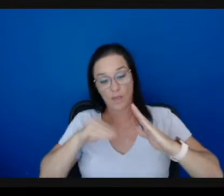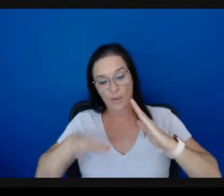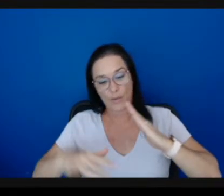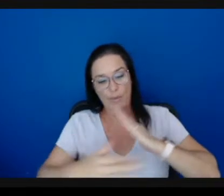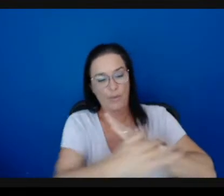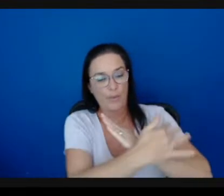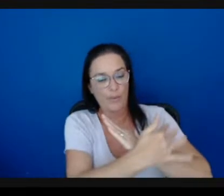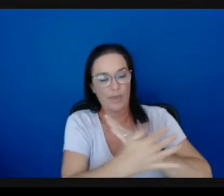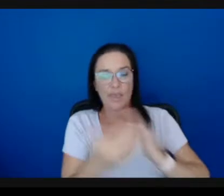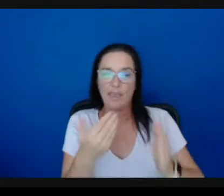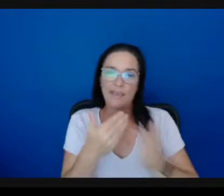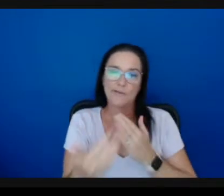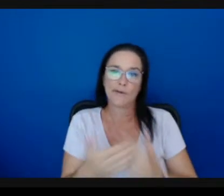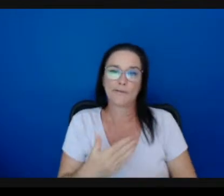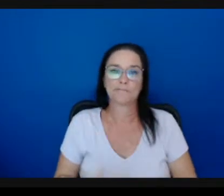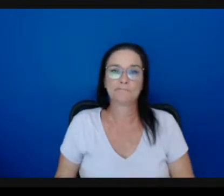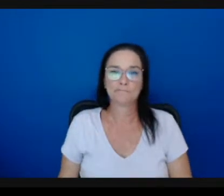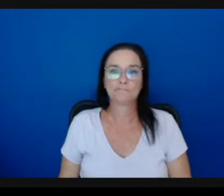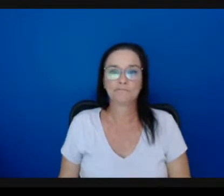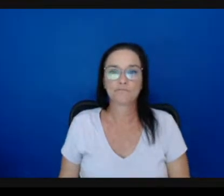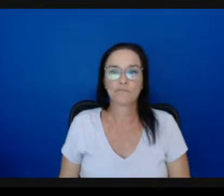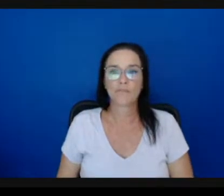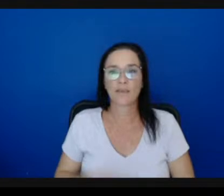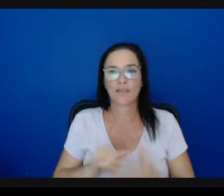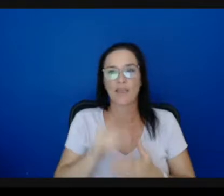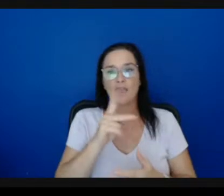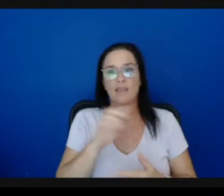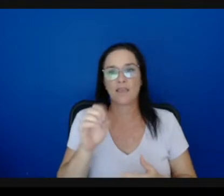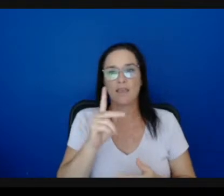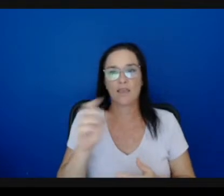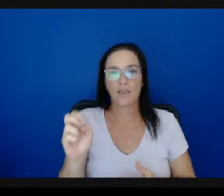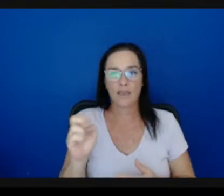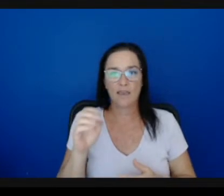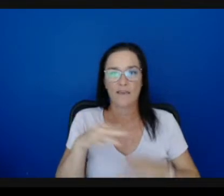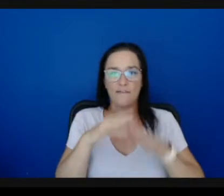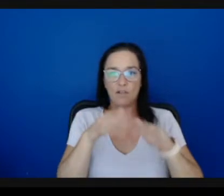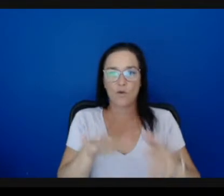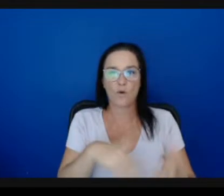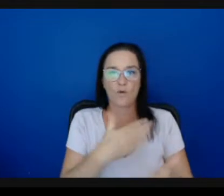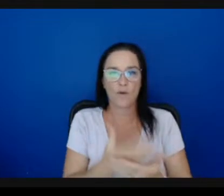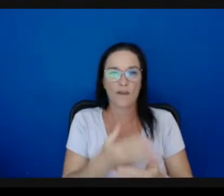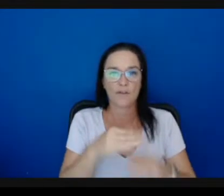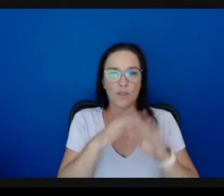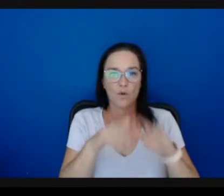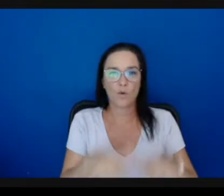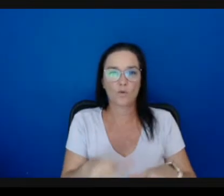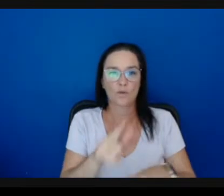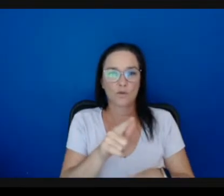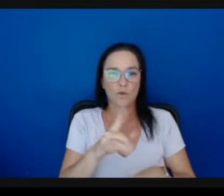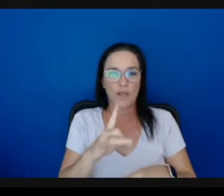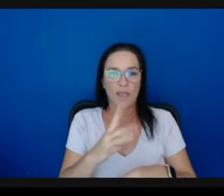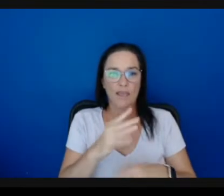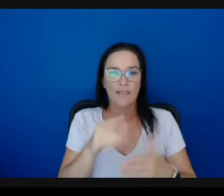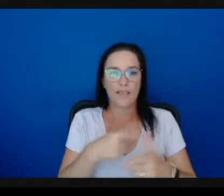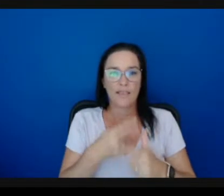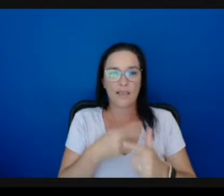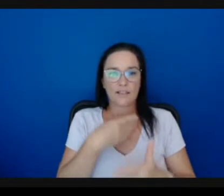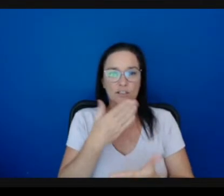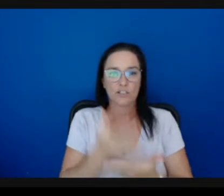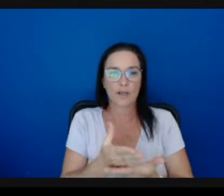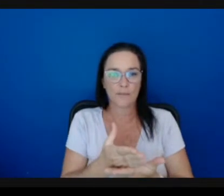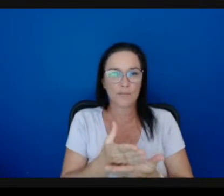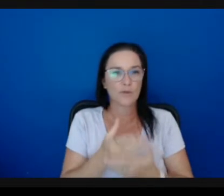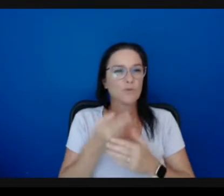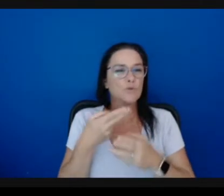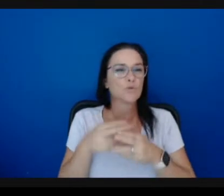the farmland in the area. That Ke'e flow got to the ocean March 28th and stopped the next day. So another very short ocean entry